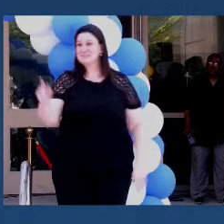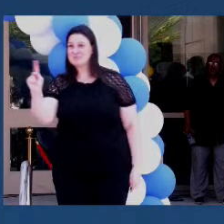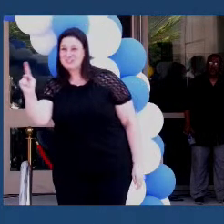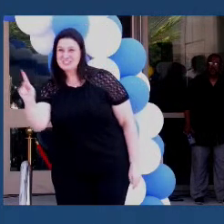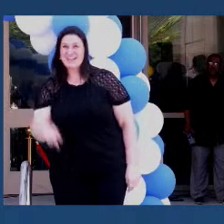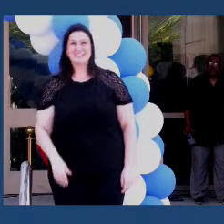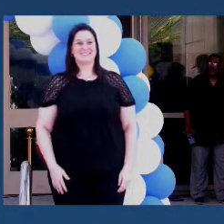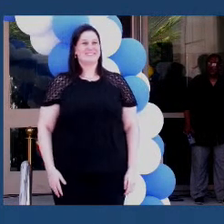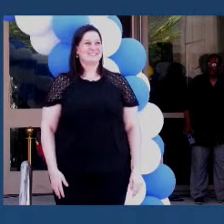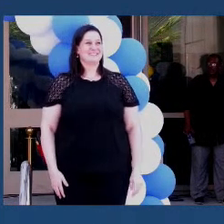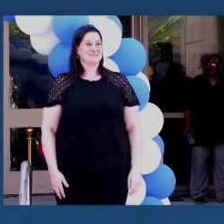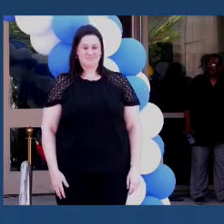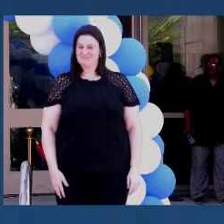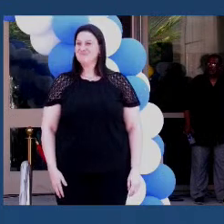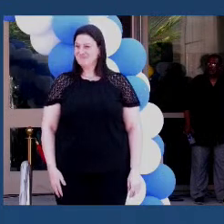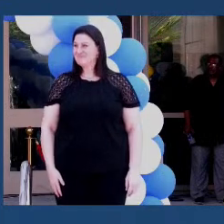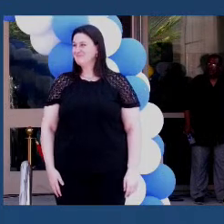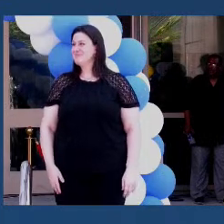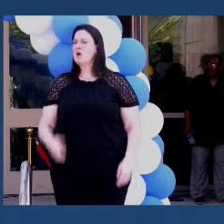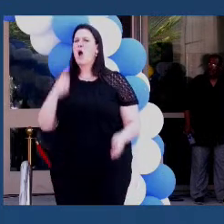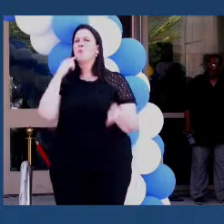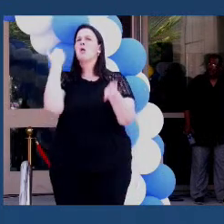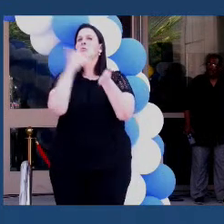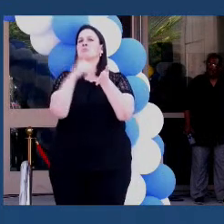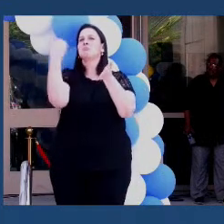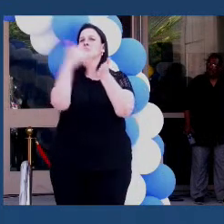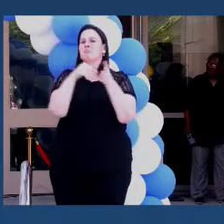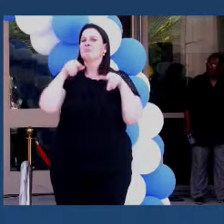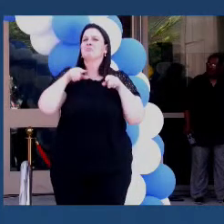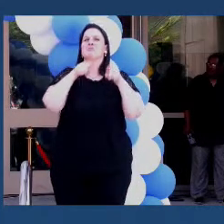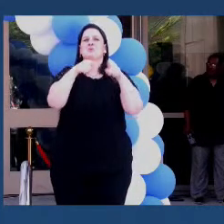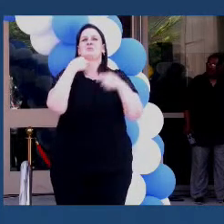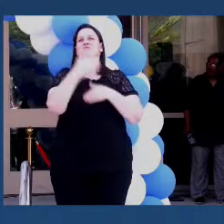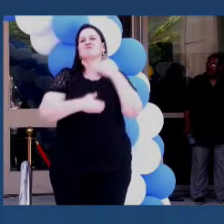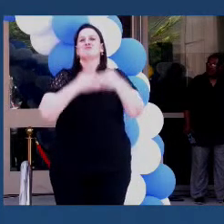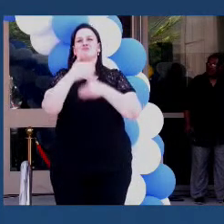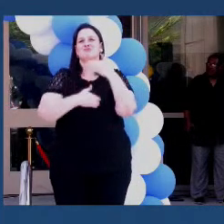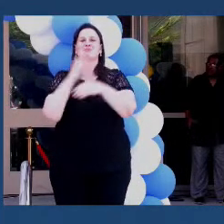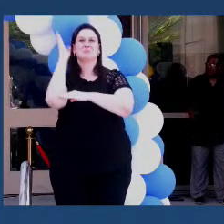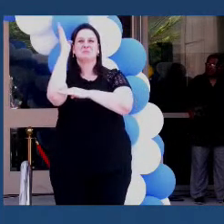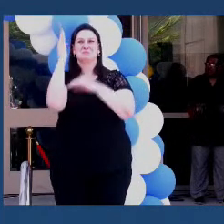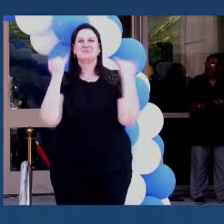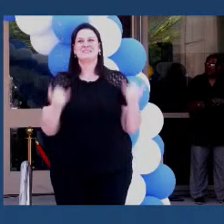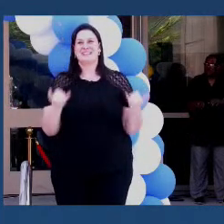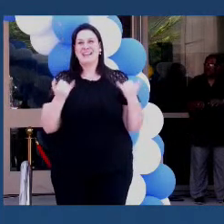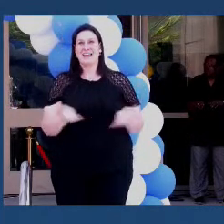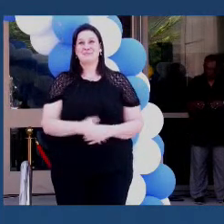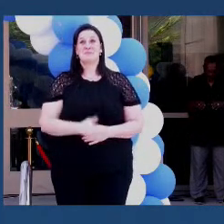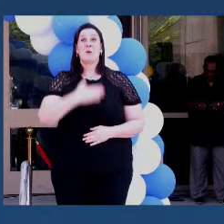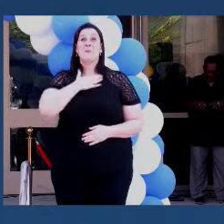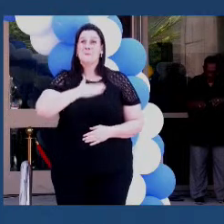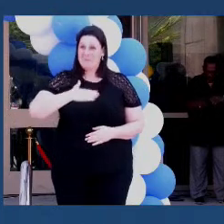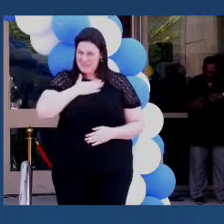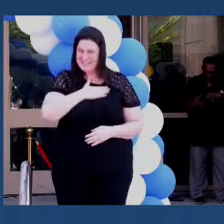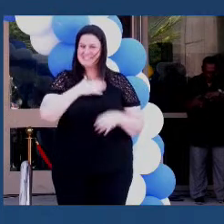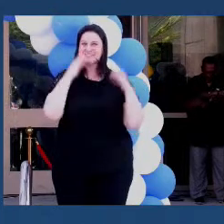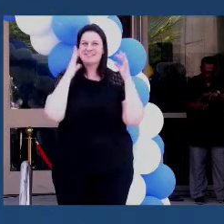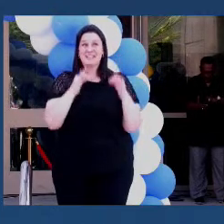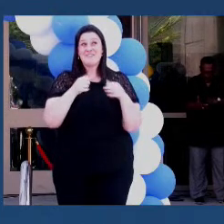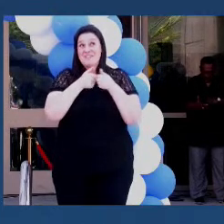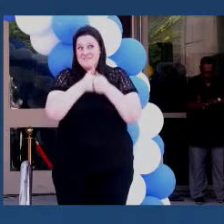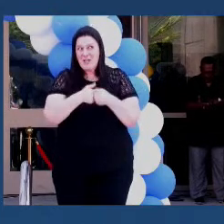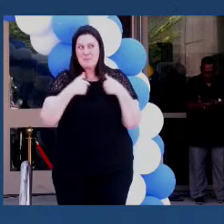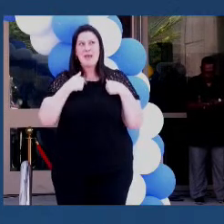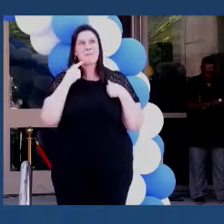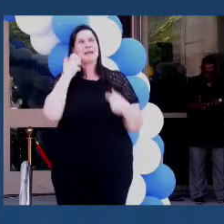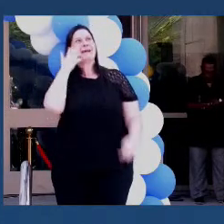Maurice. All right, and I'm going to do that periodically throughout this presentation, so please, I need you to work with me so I don't look like I'm crazy